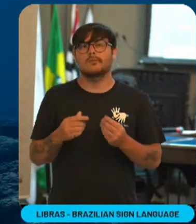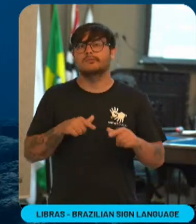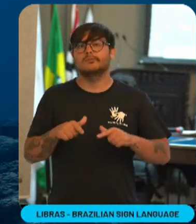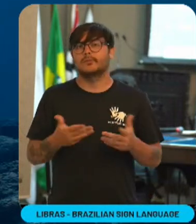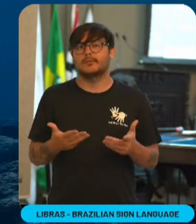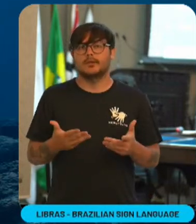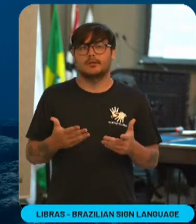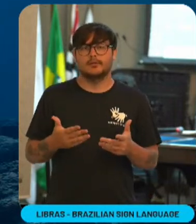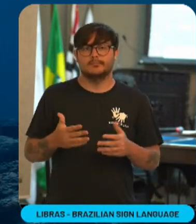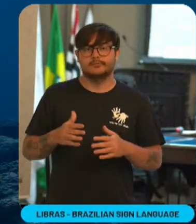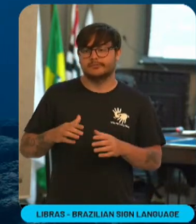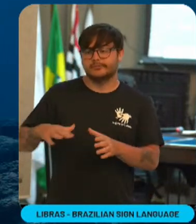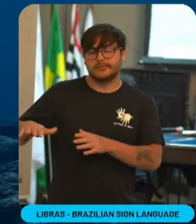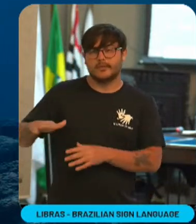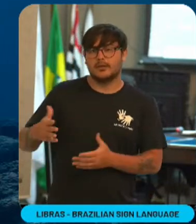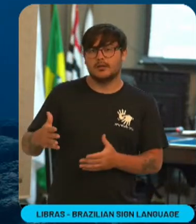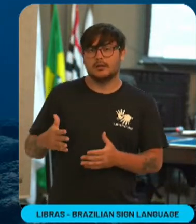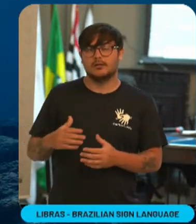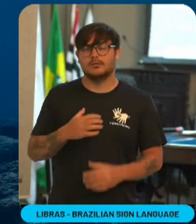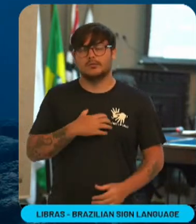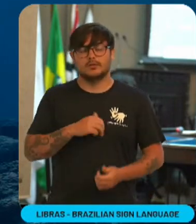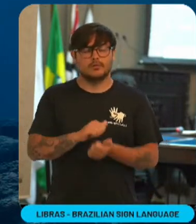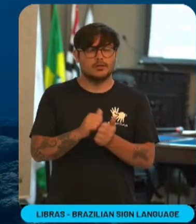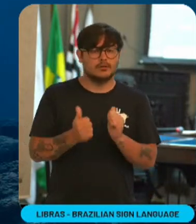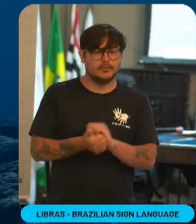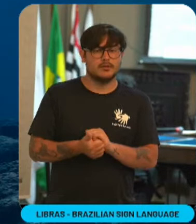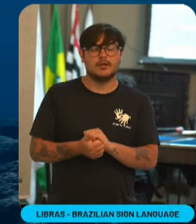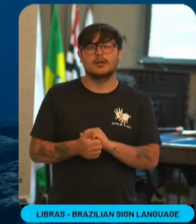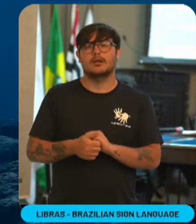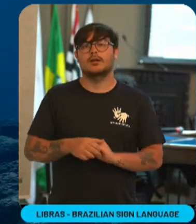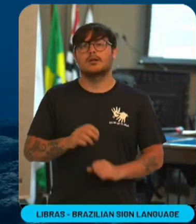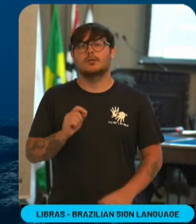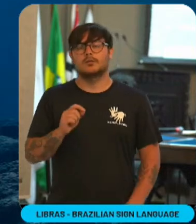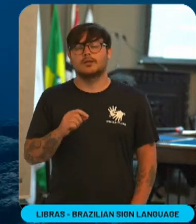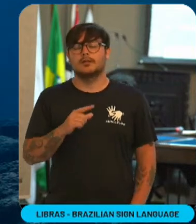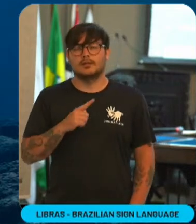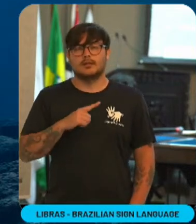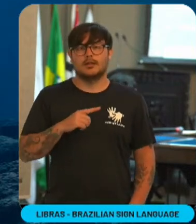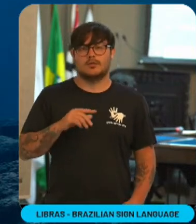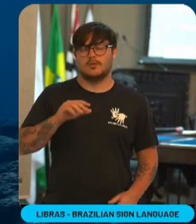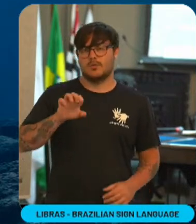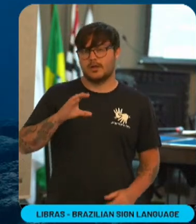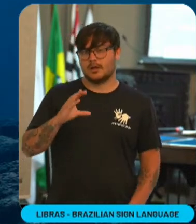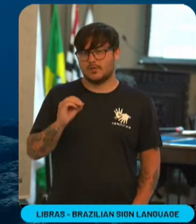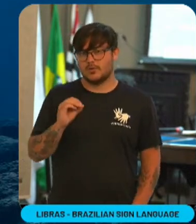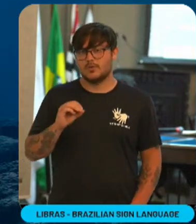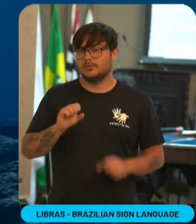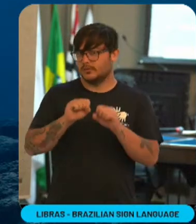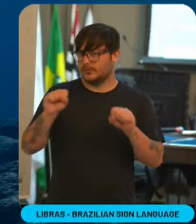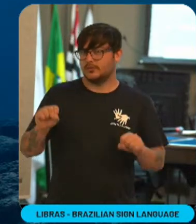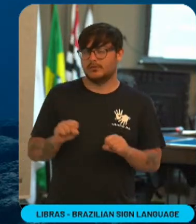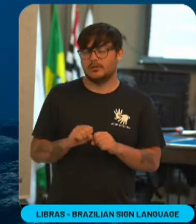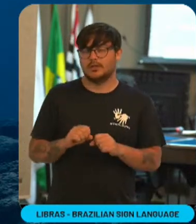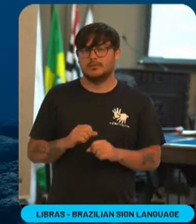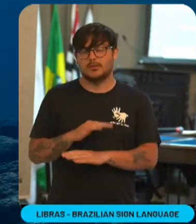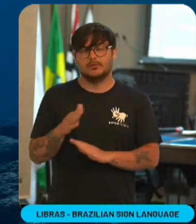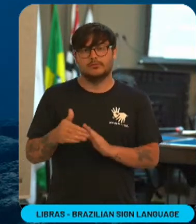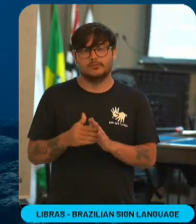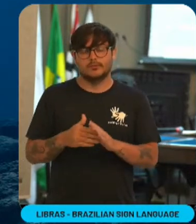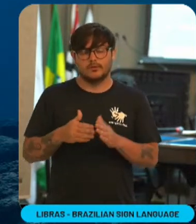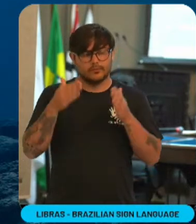So how to work on with this issues like the